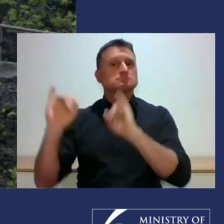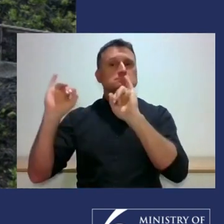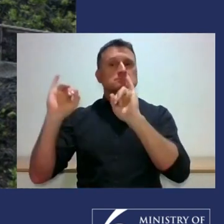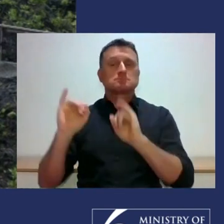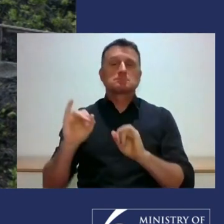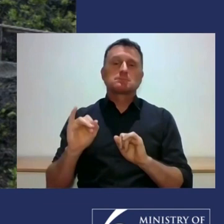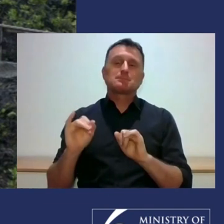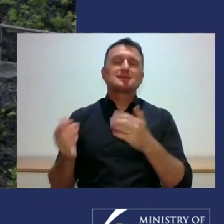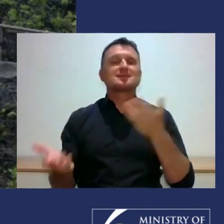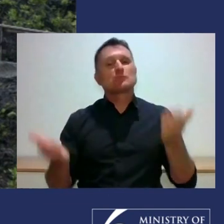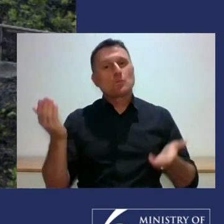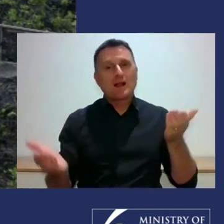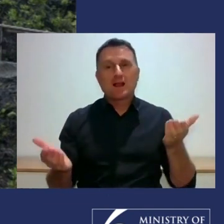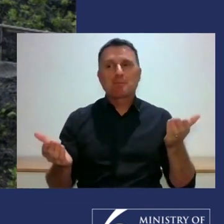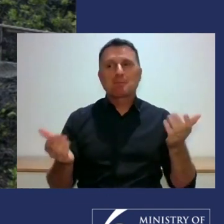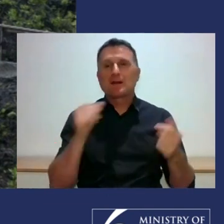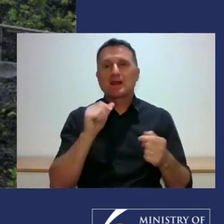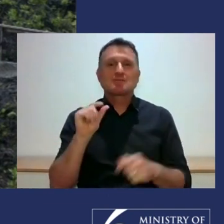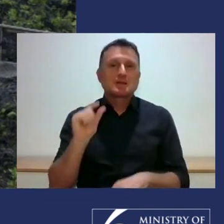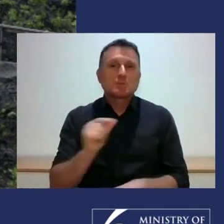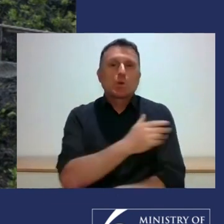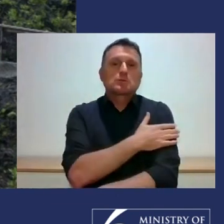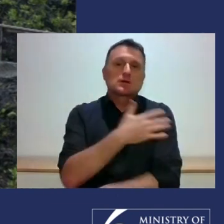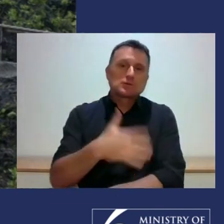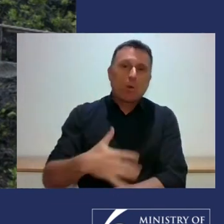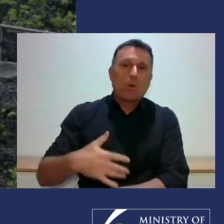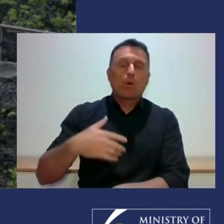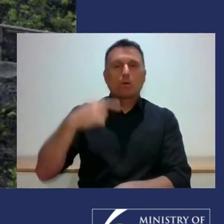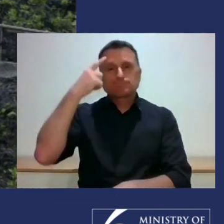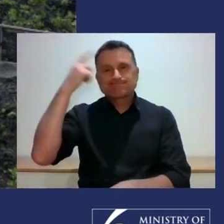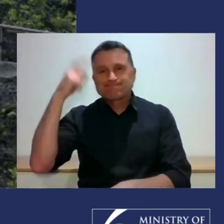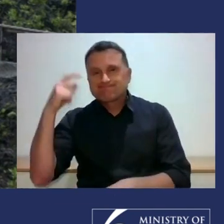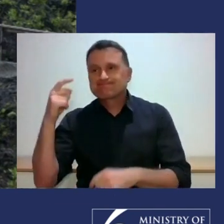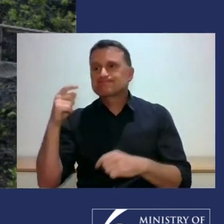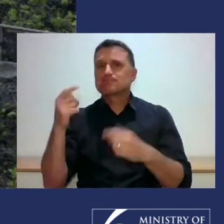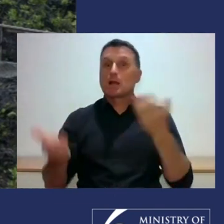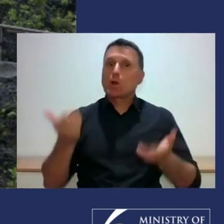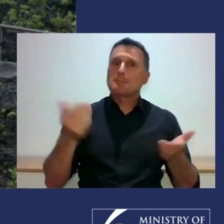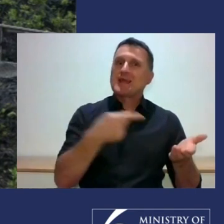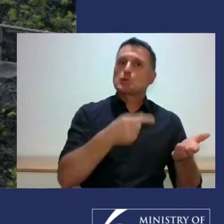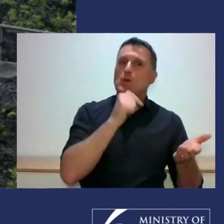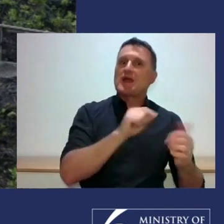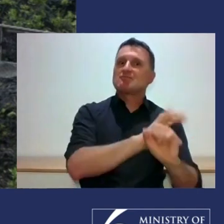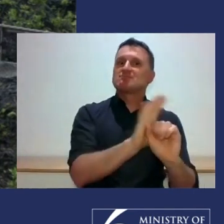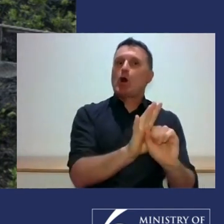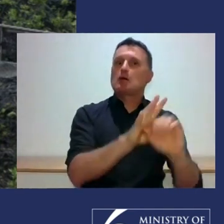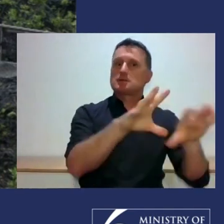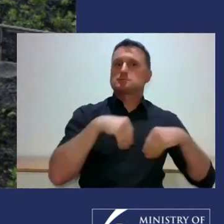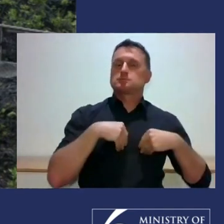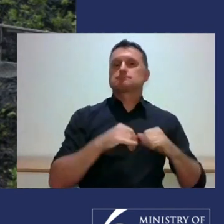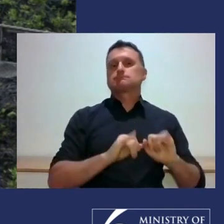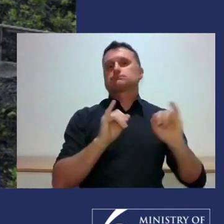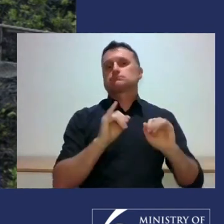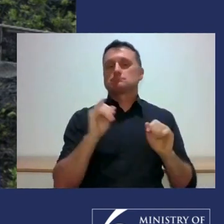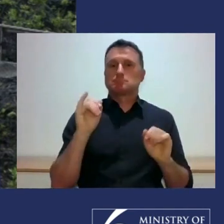virus, that's when you're really... like one of the those professors that comes on the news, I think